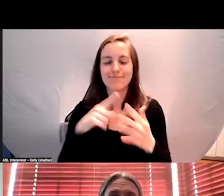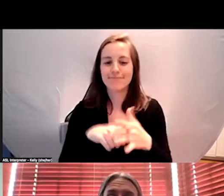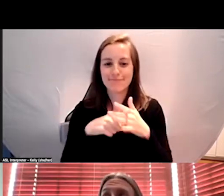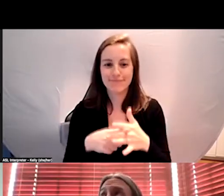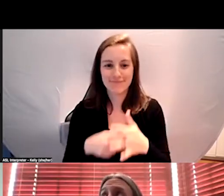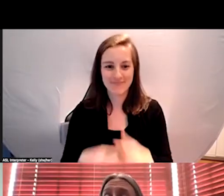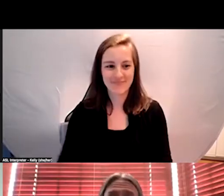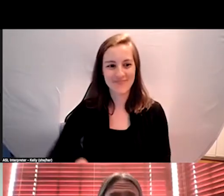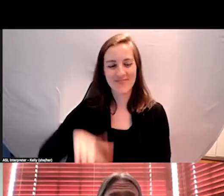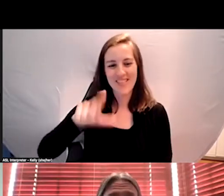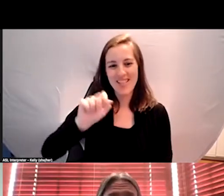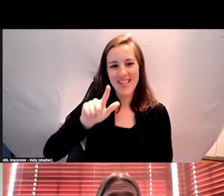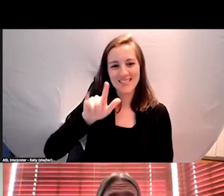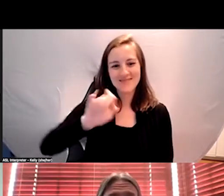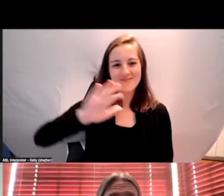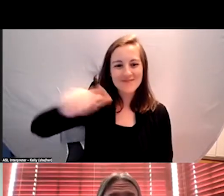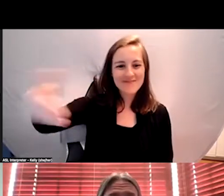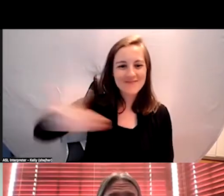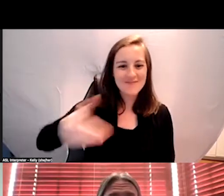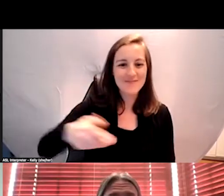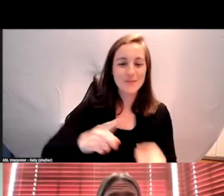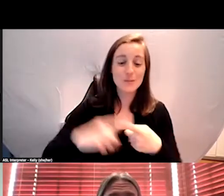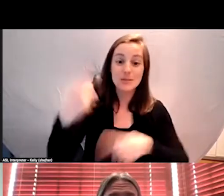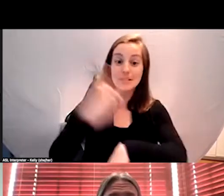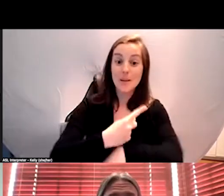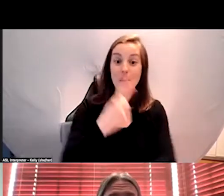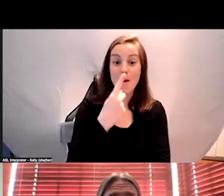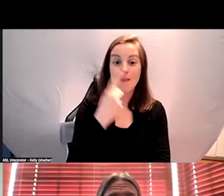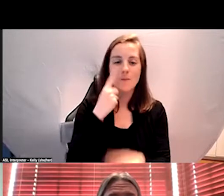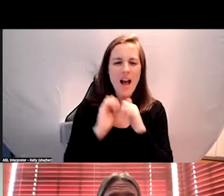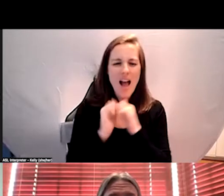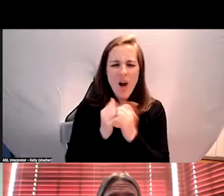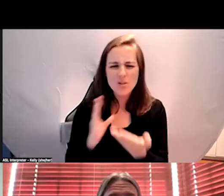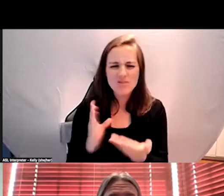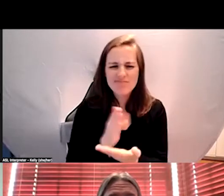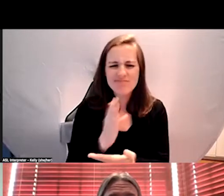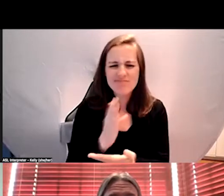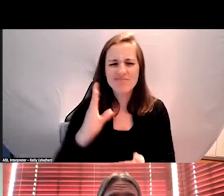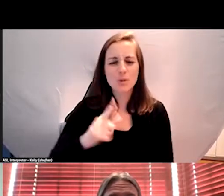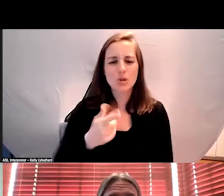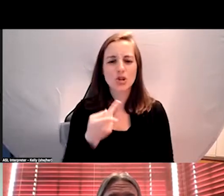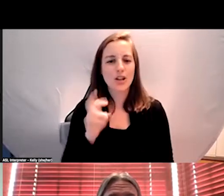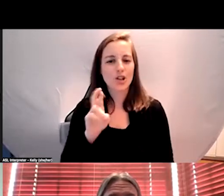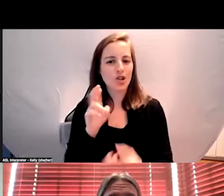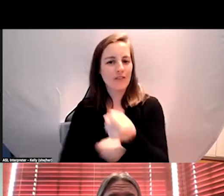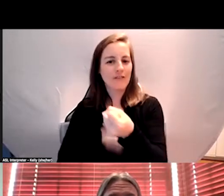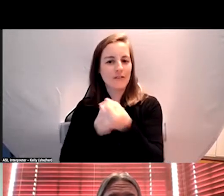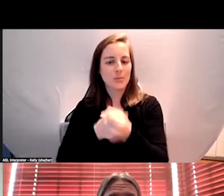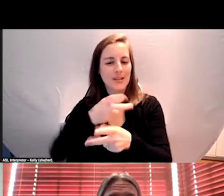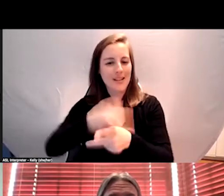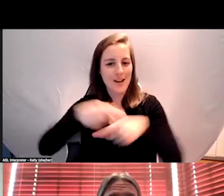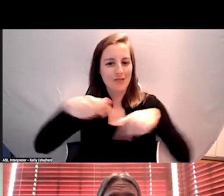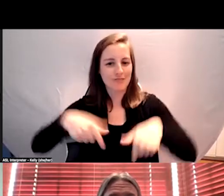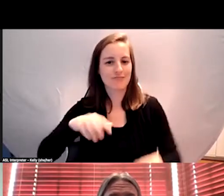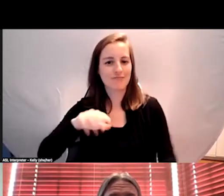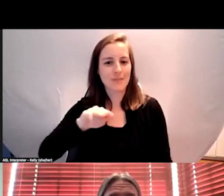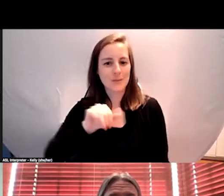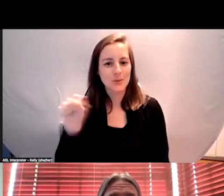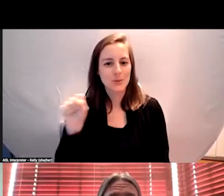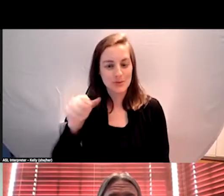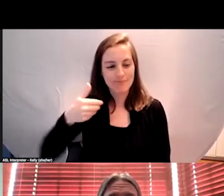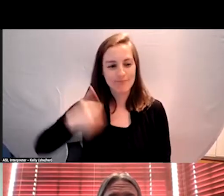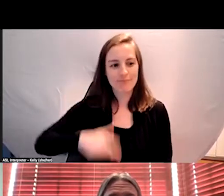Welcome to day one of Navigating Gender Affirming Care in Massachusetts. My name is Leslie Diaz. My pronouns are she,